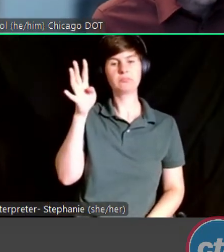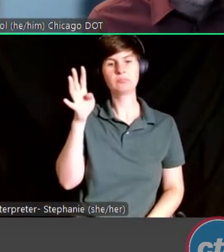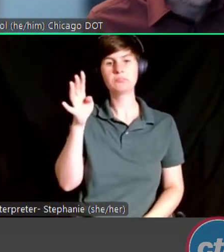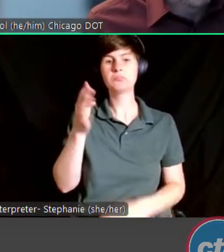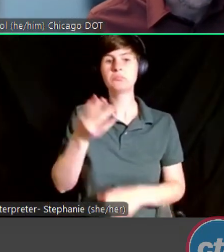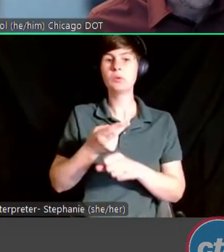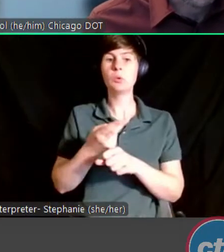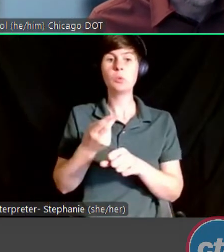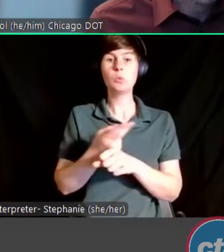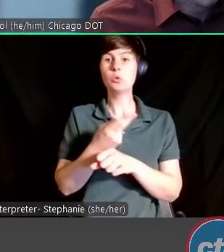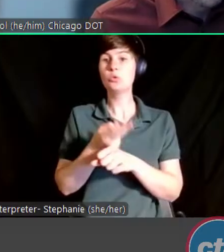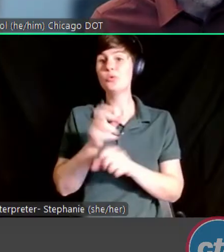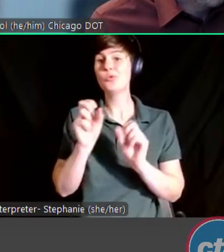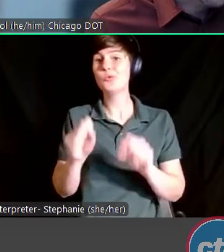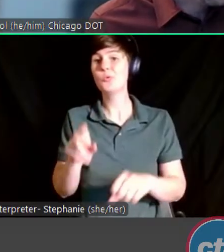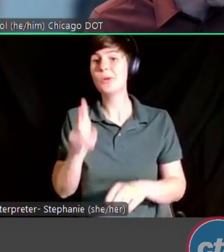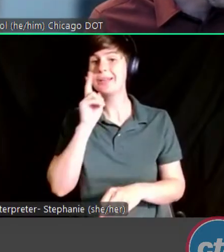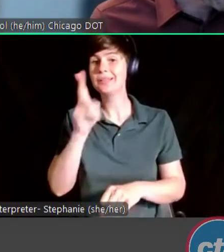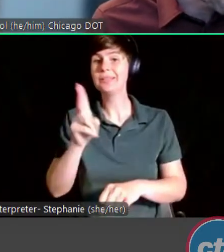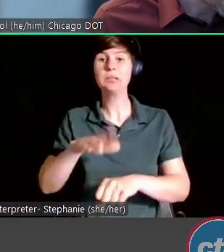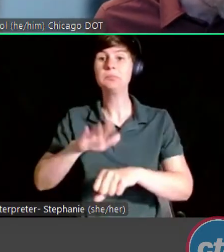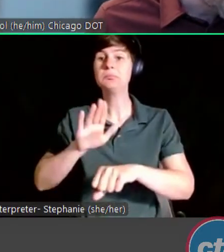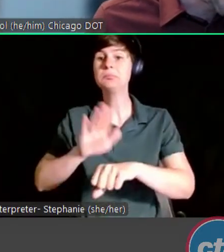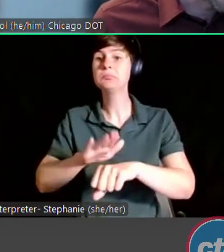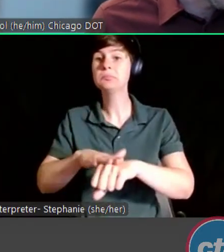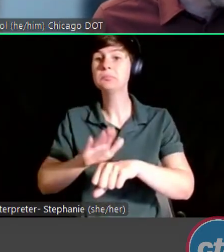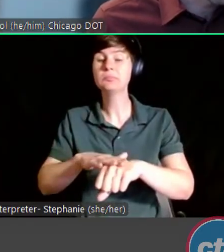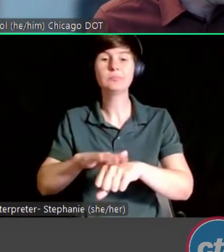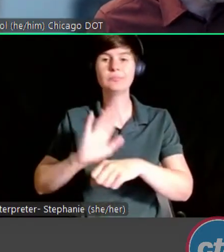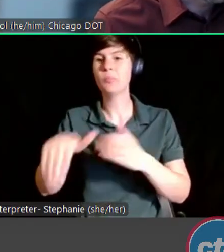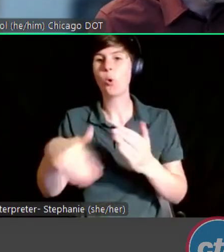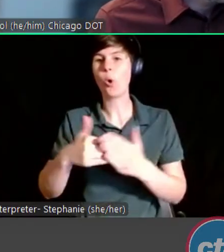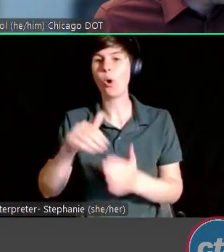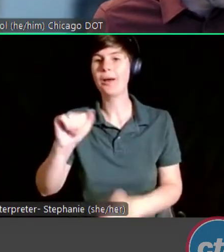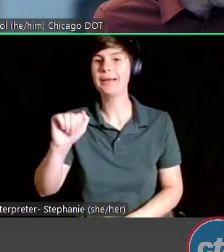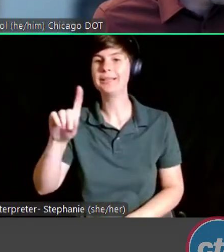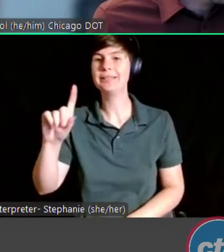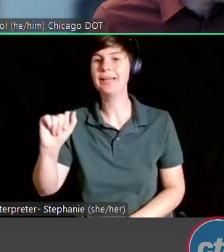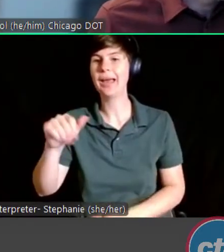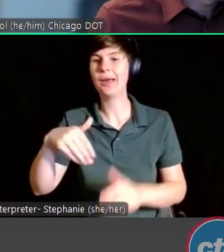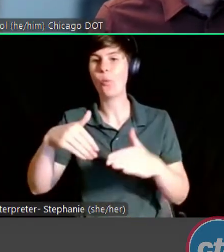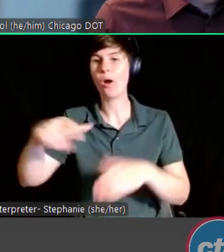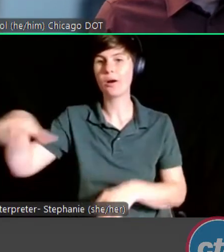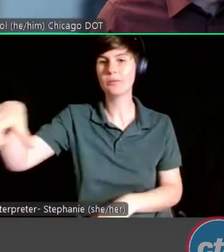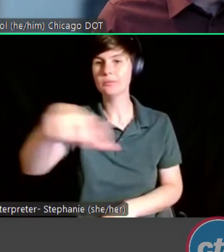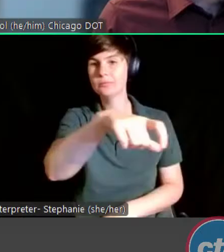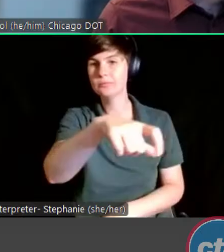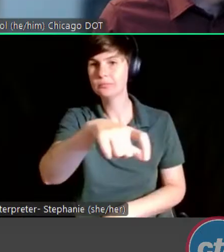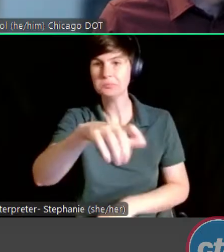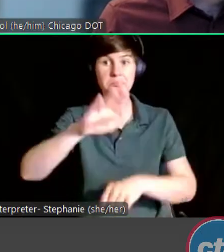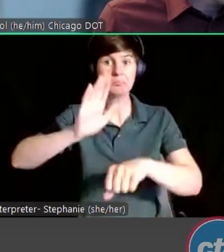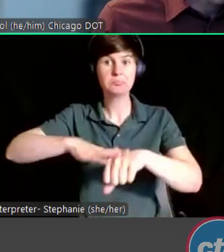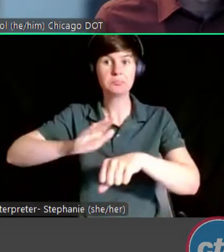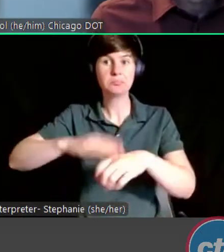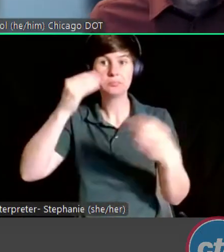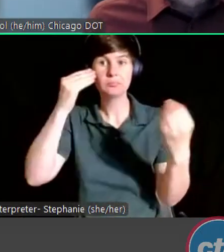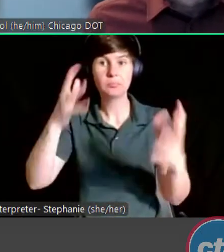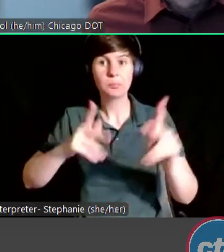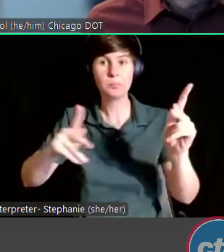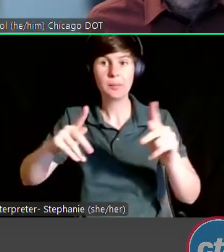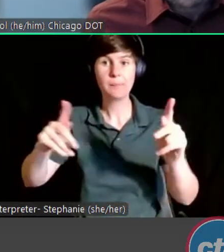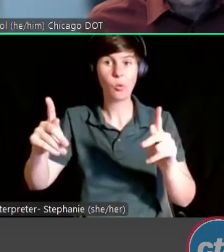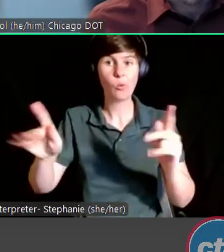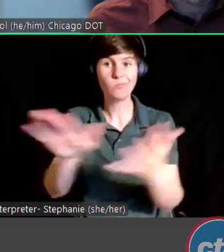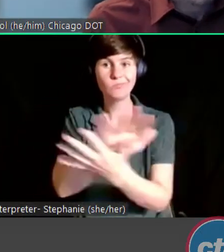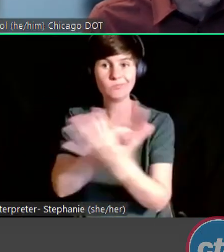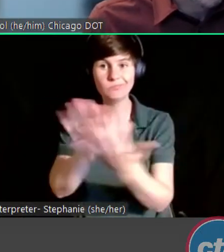detectable warnings that you see at all ADA crosswalks. That's to signify, right, that there's a crossing space there. The markings for the bike lane show a